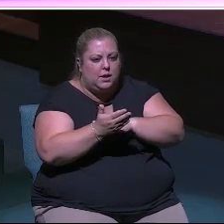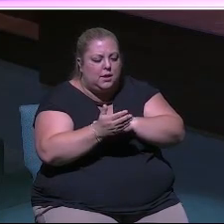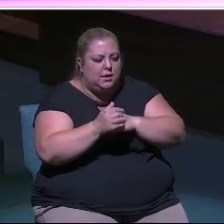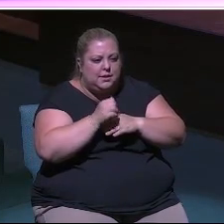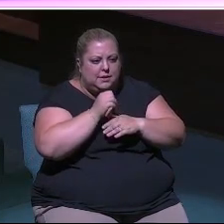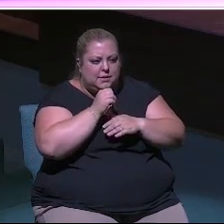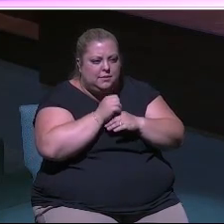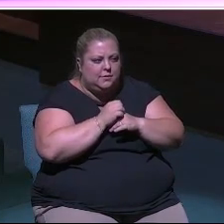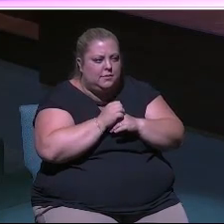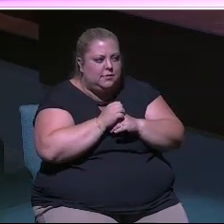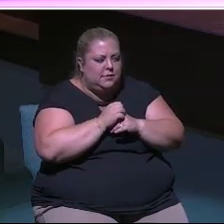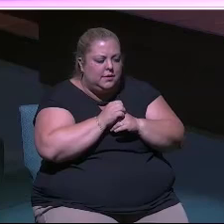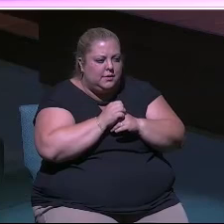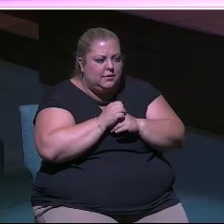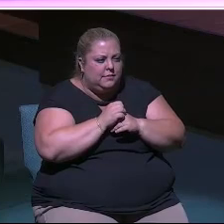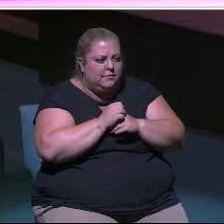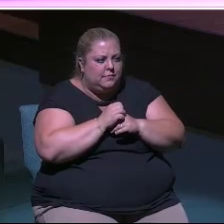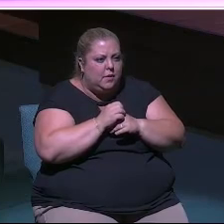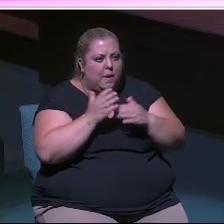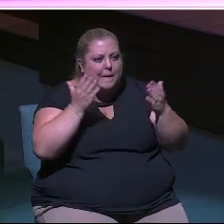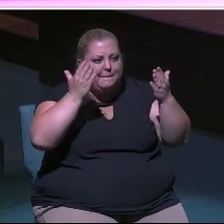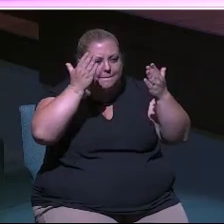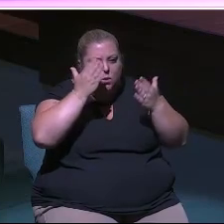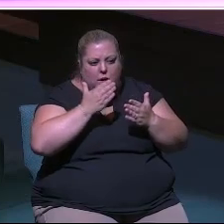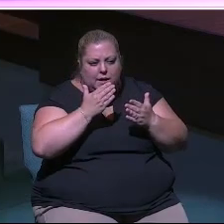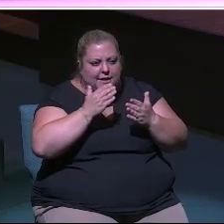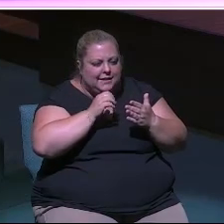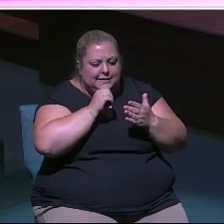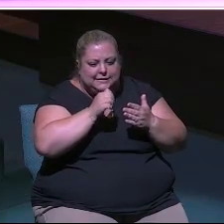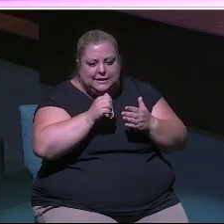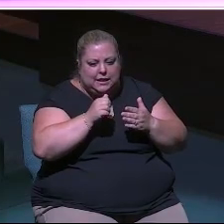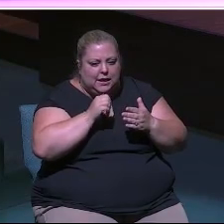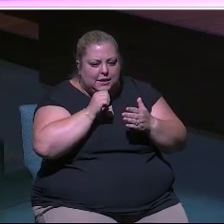M-O-U-R-N-I-N-G, mourning is not disbelieving.